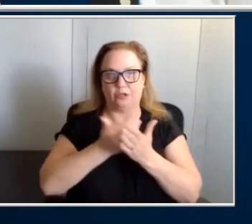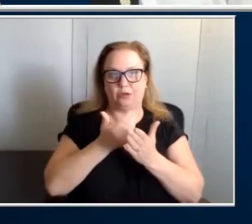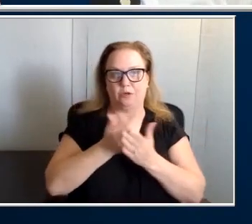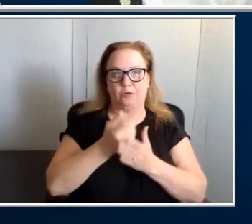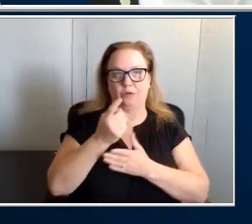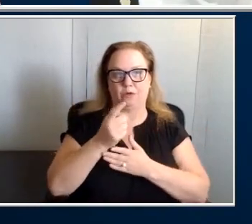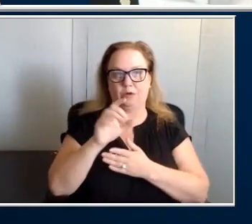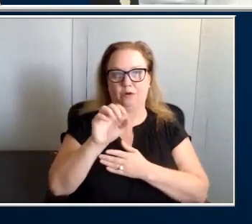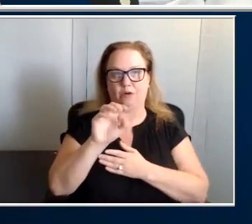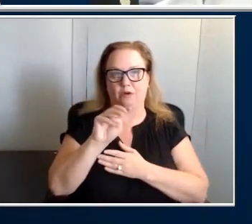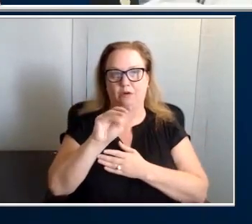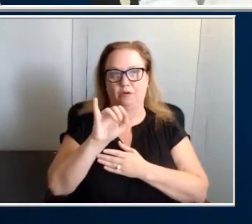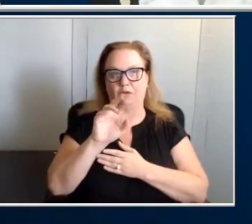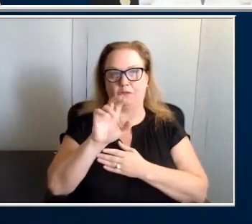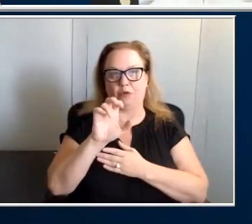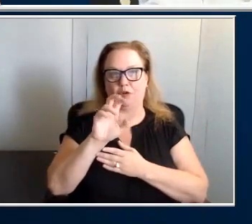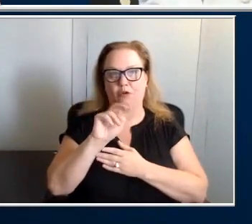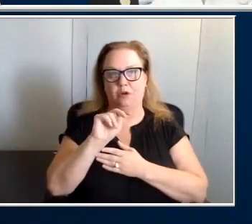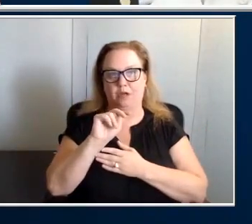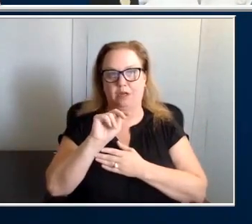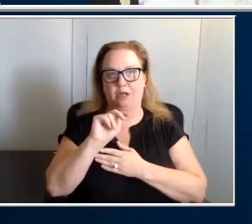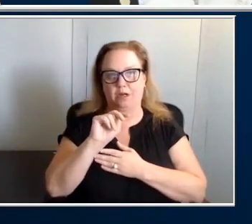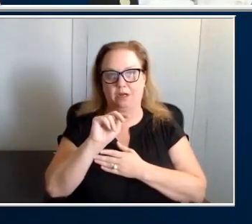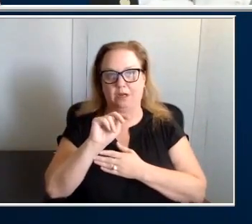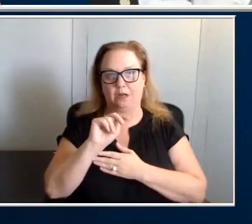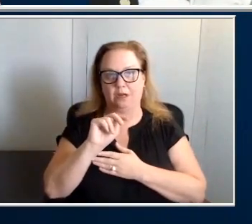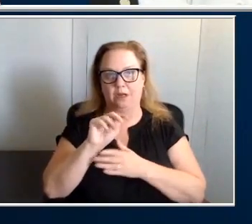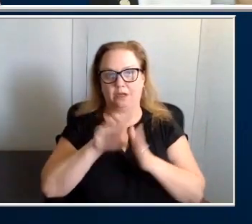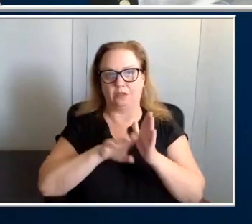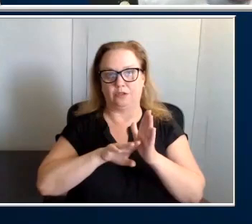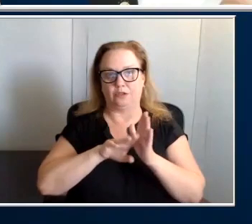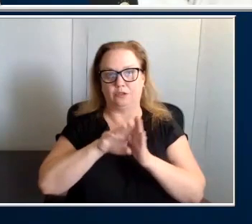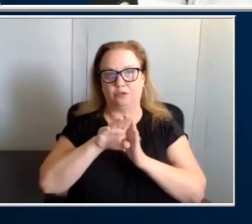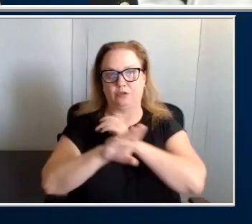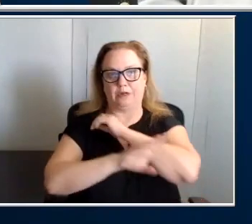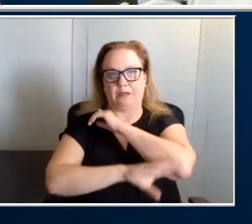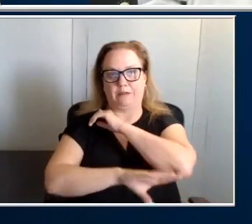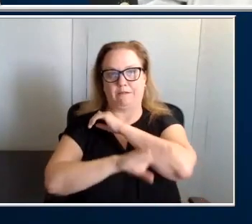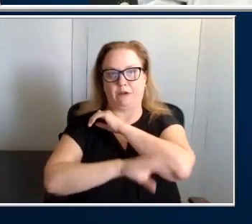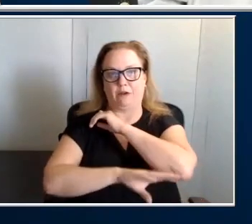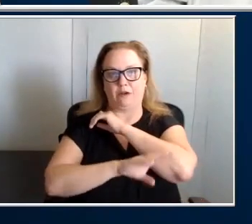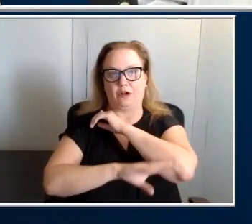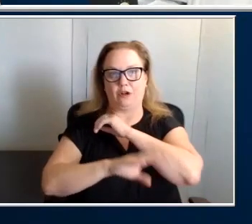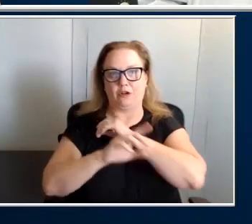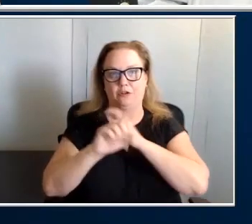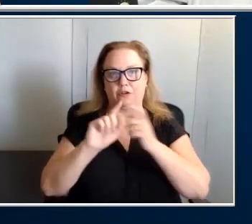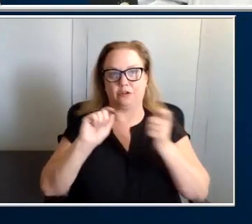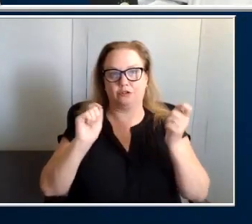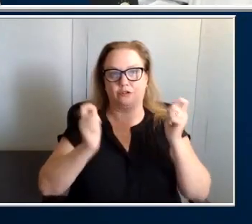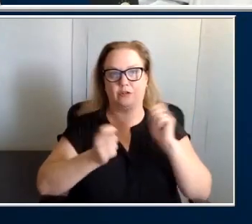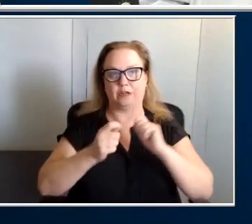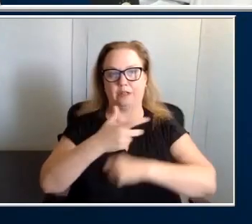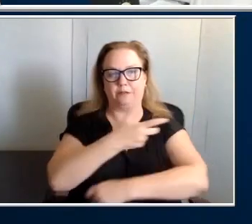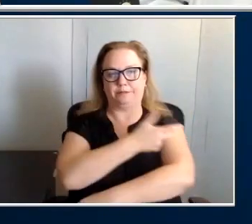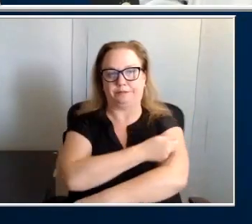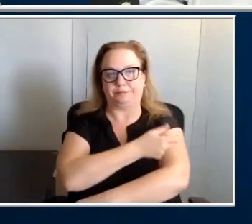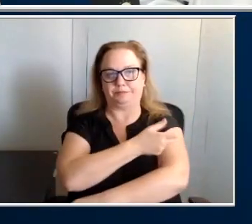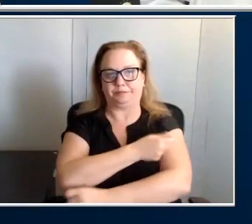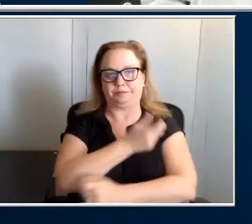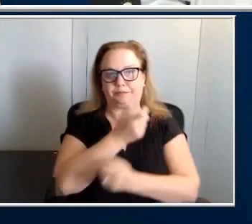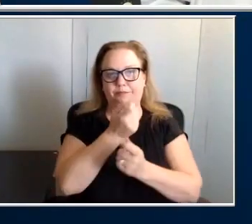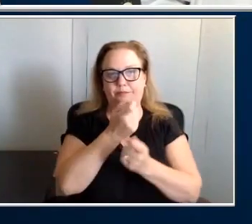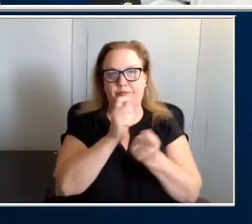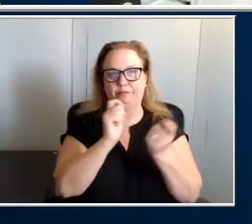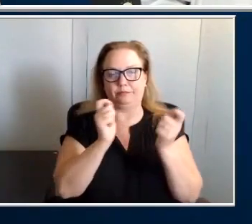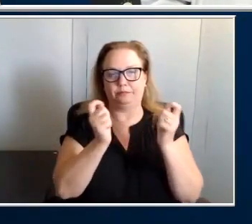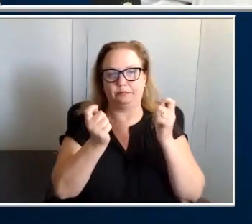Omicron out there is probably going to be surging a little bit in the fall. Looks like they're going to try and change the vaccination around a little bit for it. Yeah. But